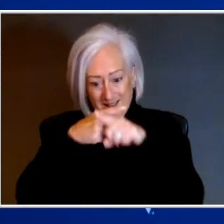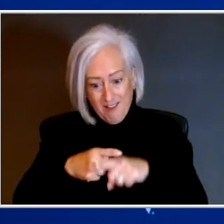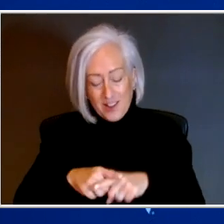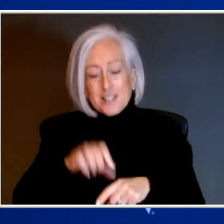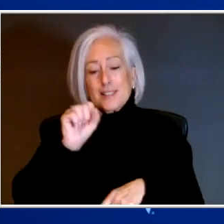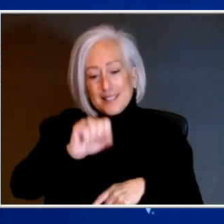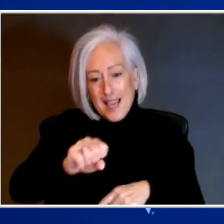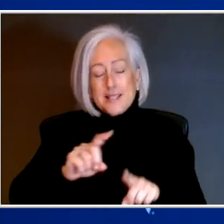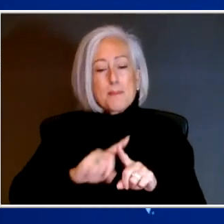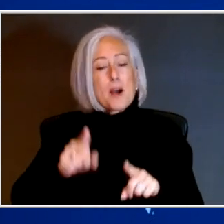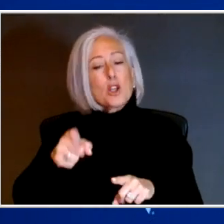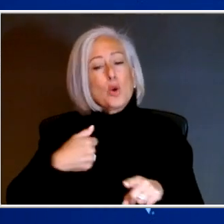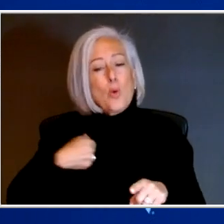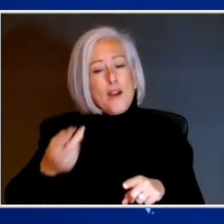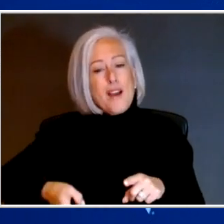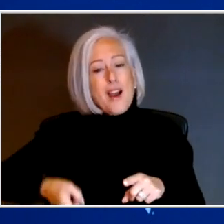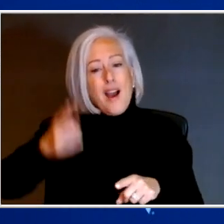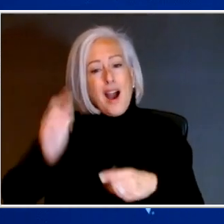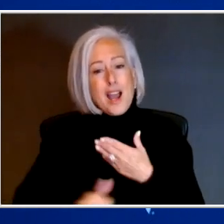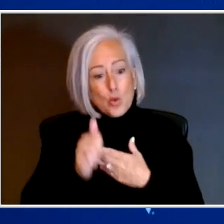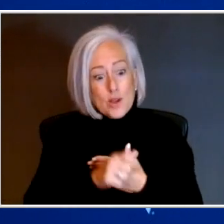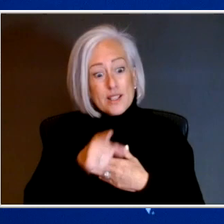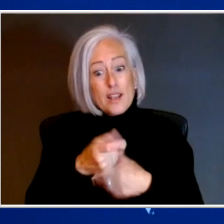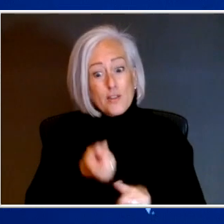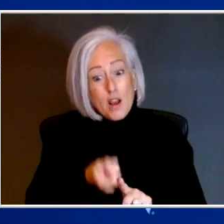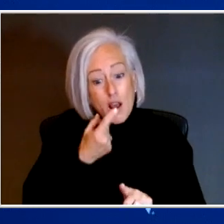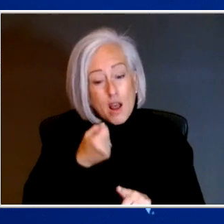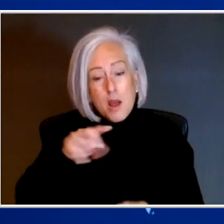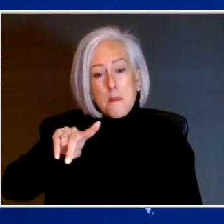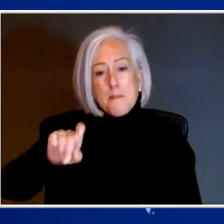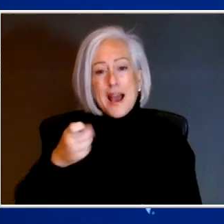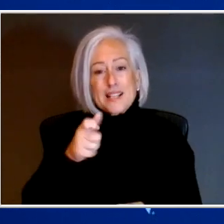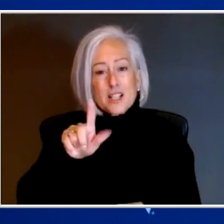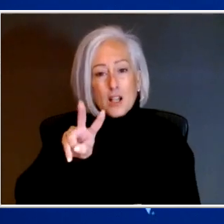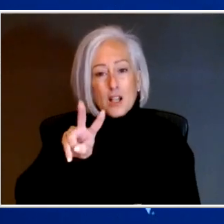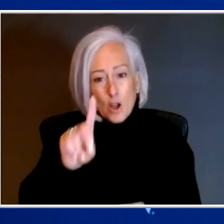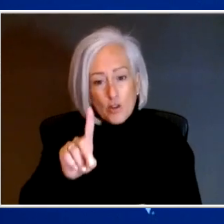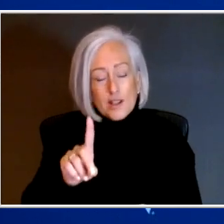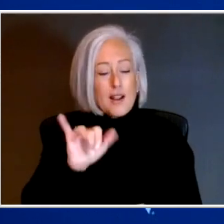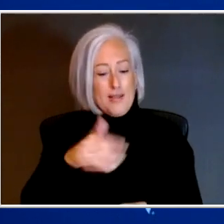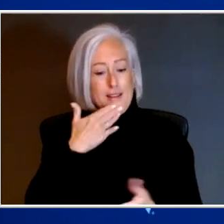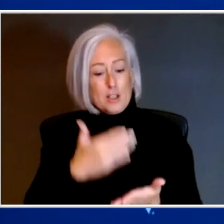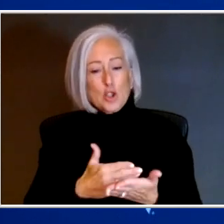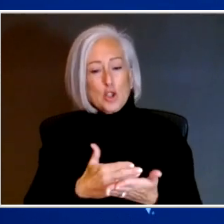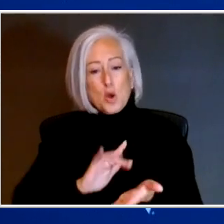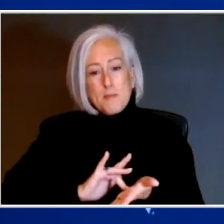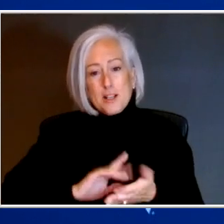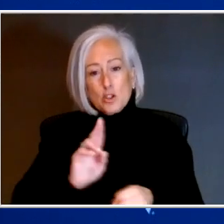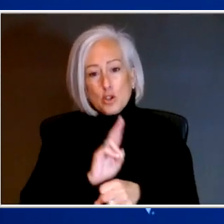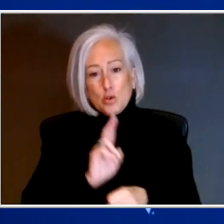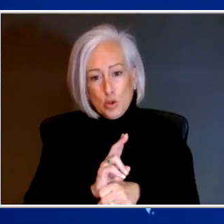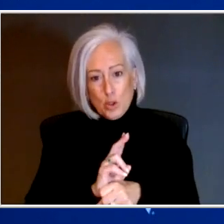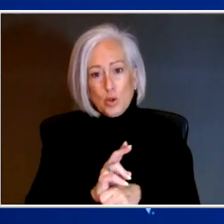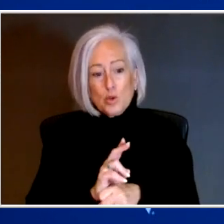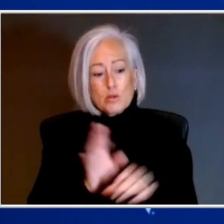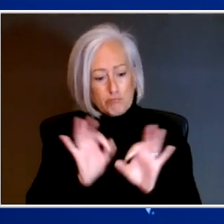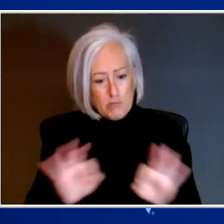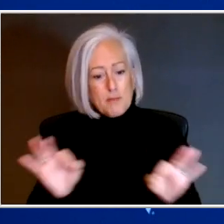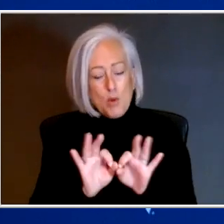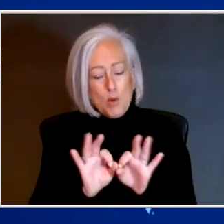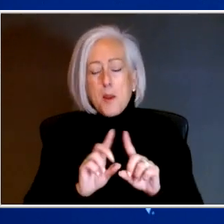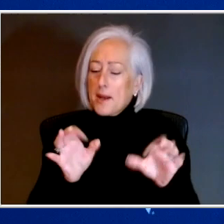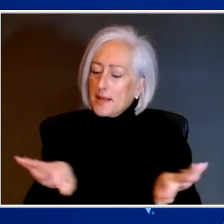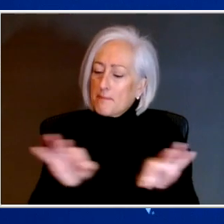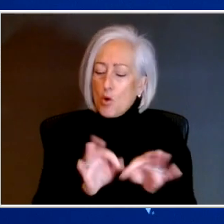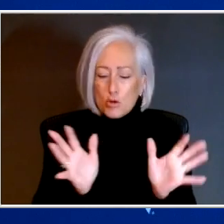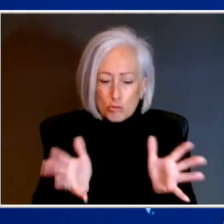high risk, if you can get on Paxlovid, it is absolutely a good drug to get on. I think that's very important, and just make sure you're talking with your medical team